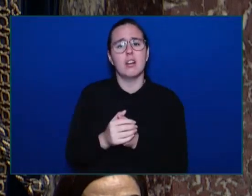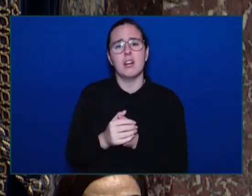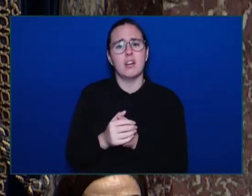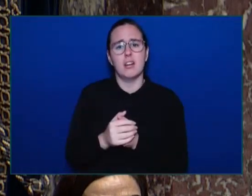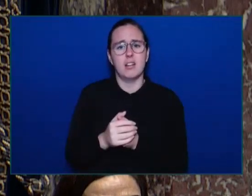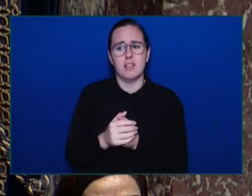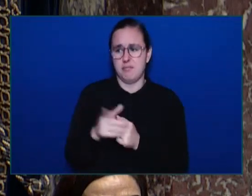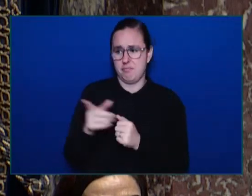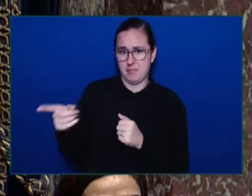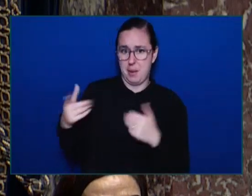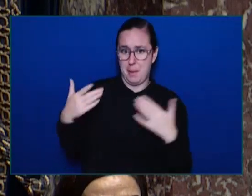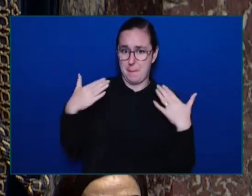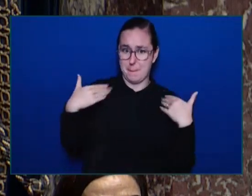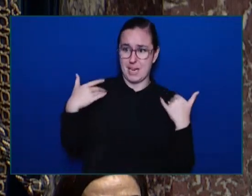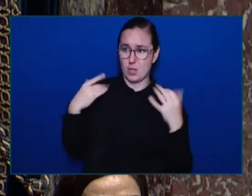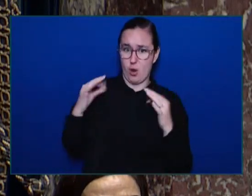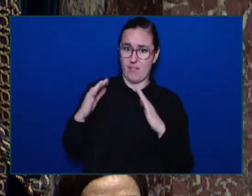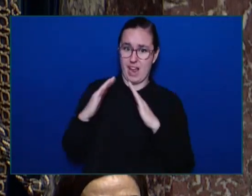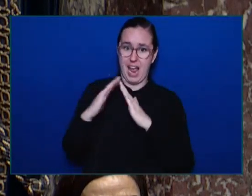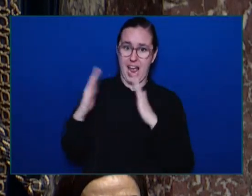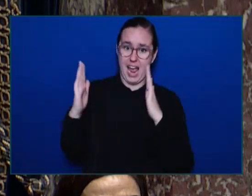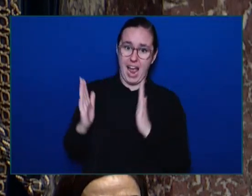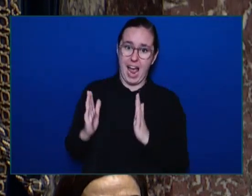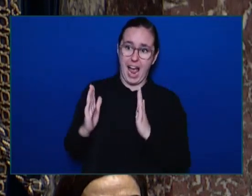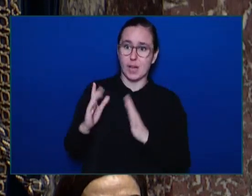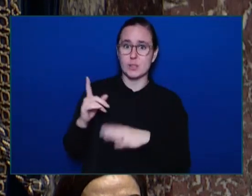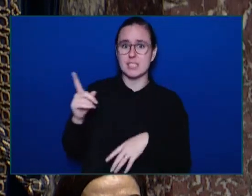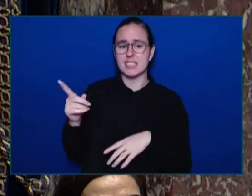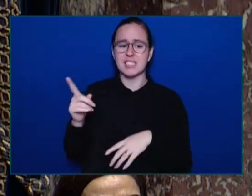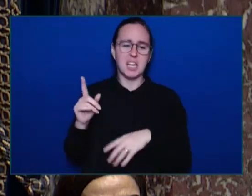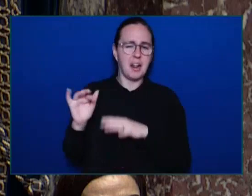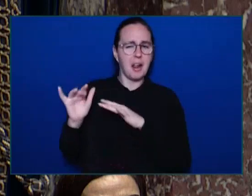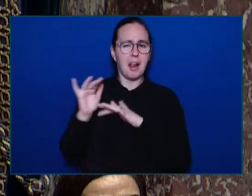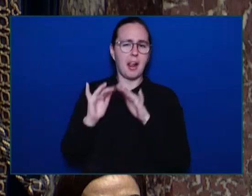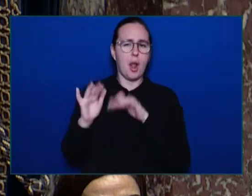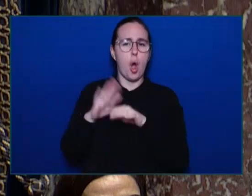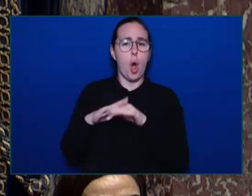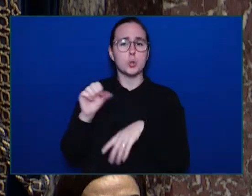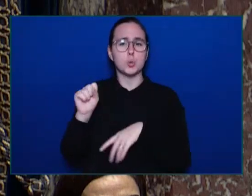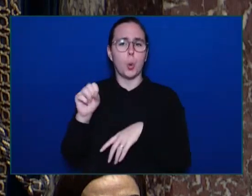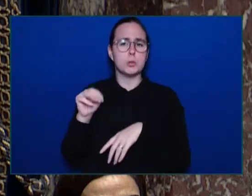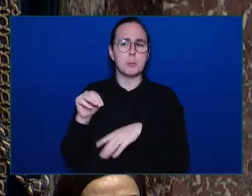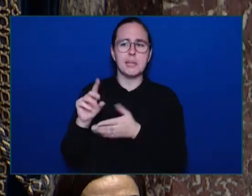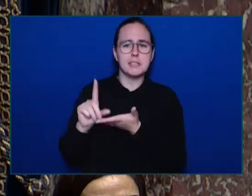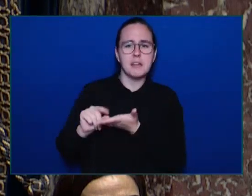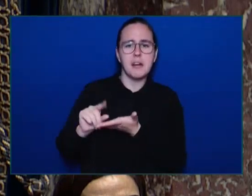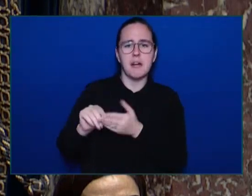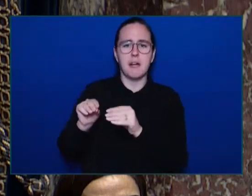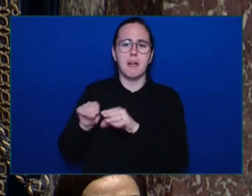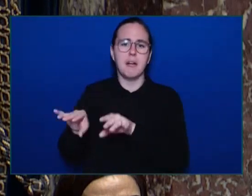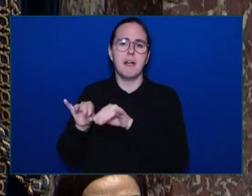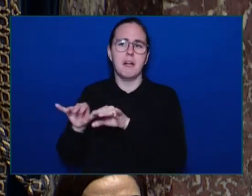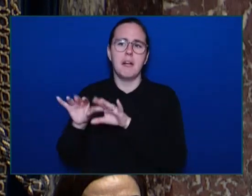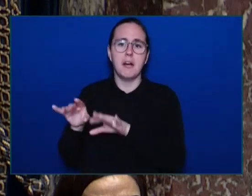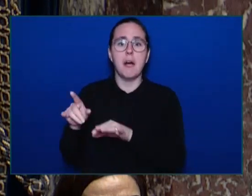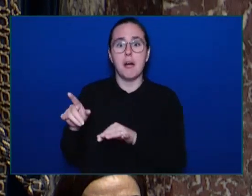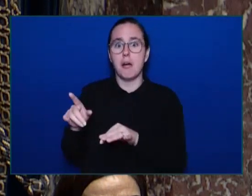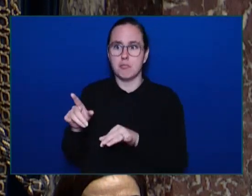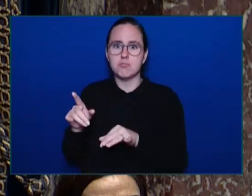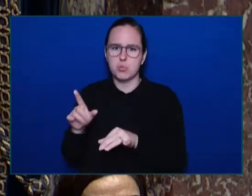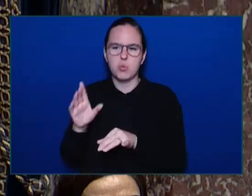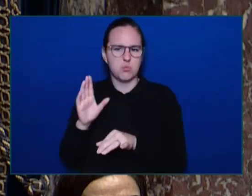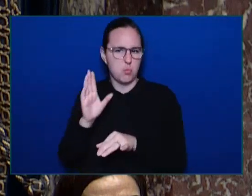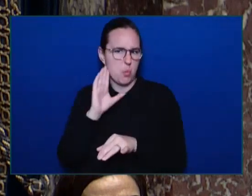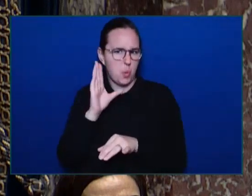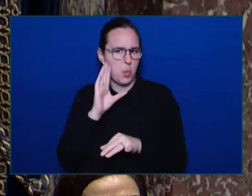last couple of days that this action was going to be taken. The Premier has said that he's worried about fires and